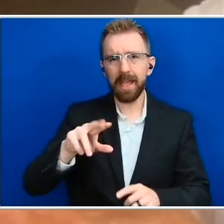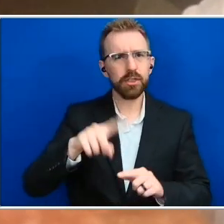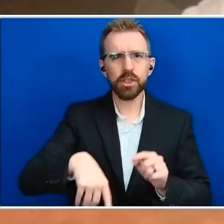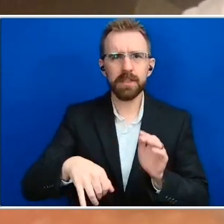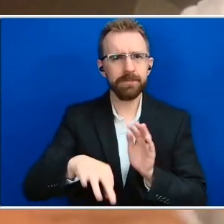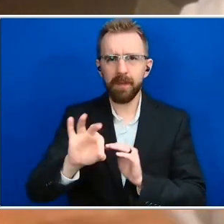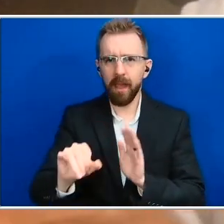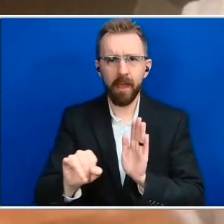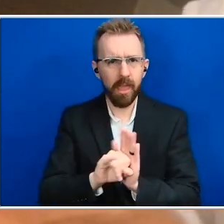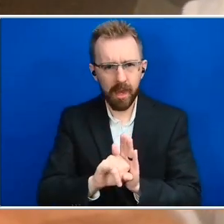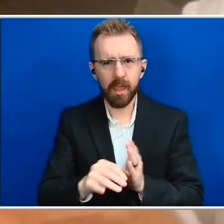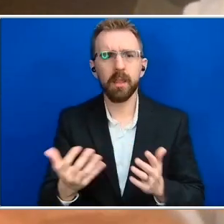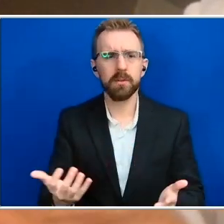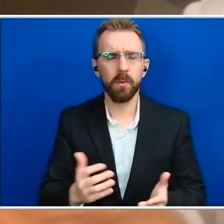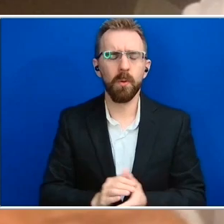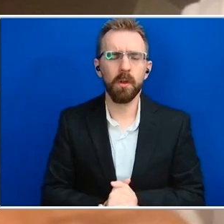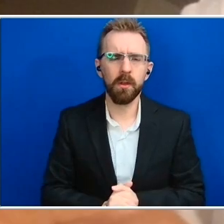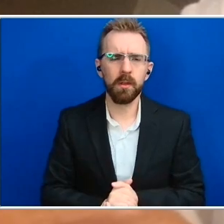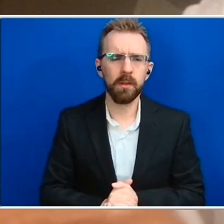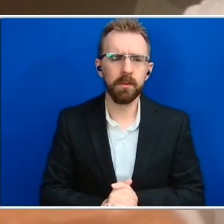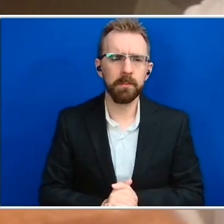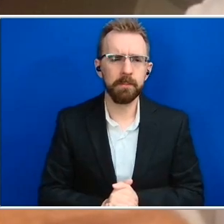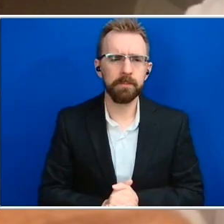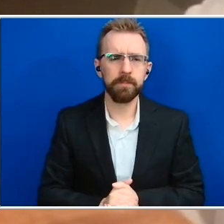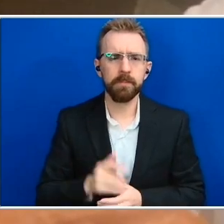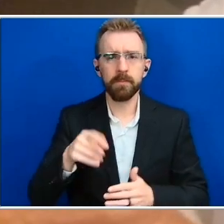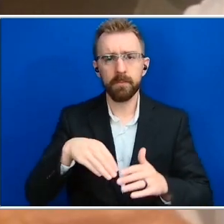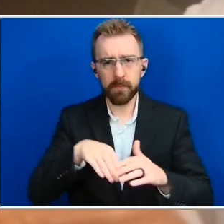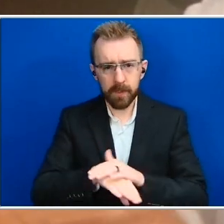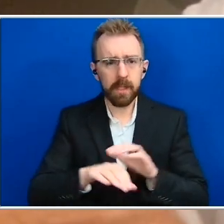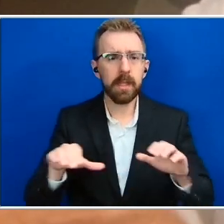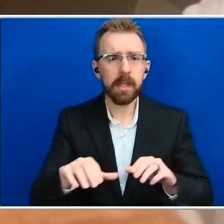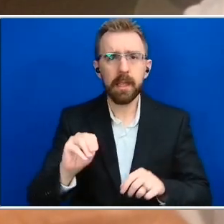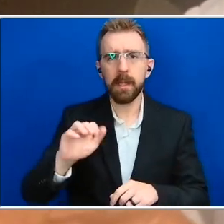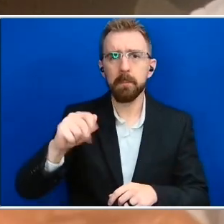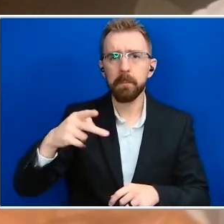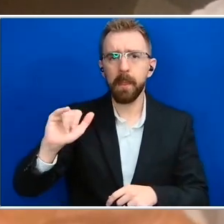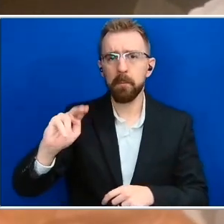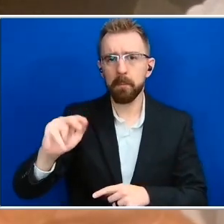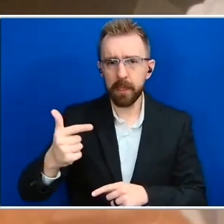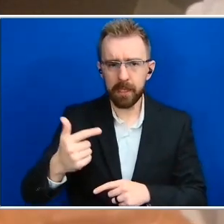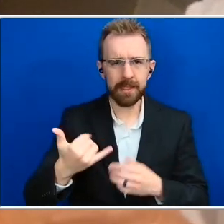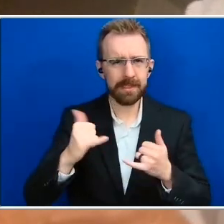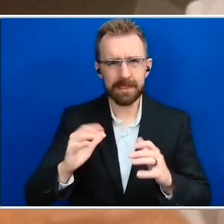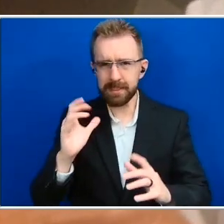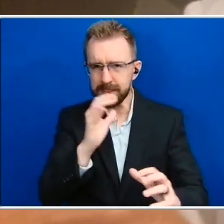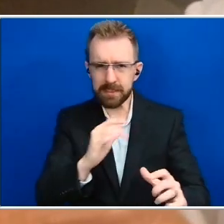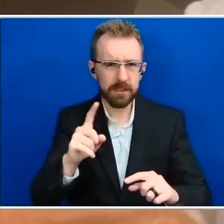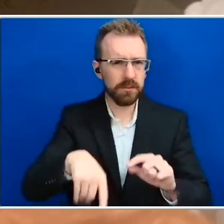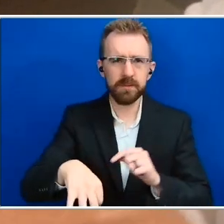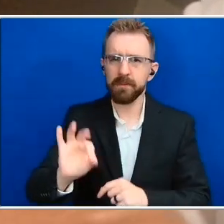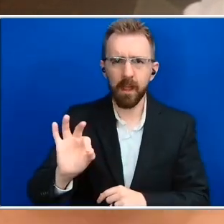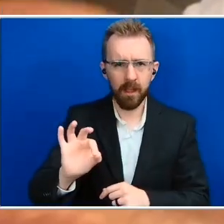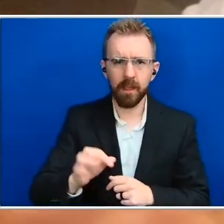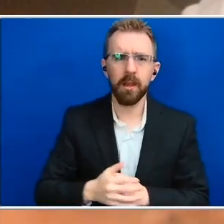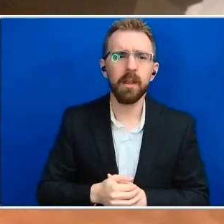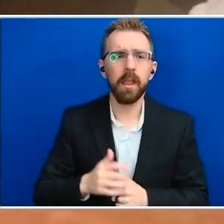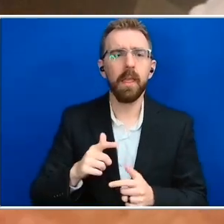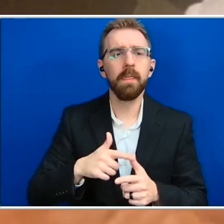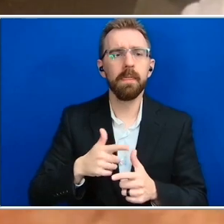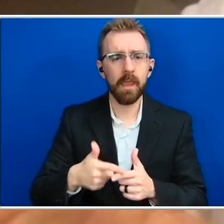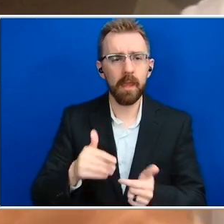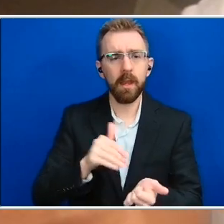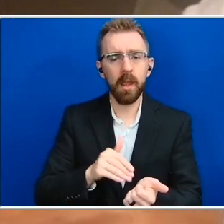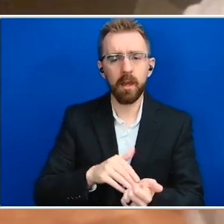So they went in and did a mapping, still couldn't find it. And then Dr.